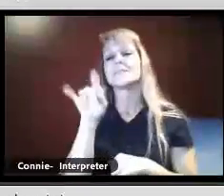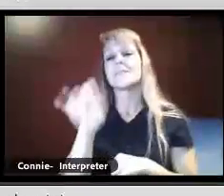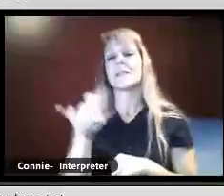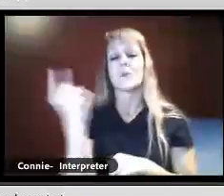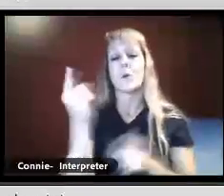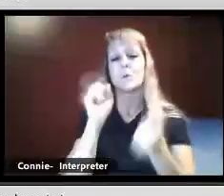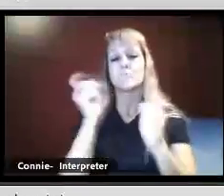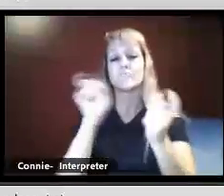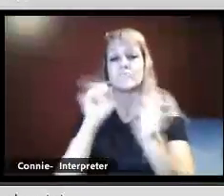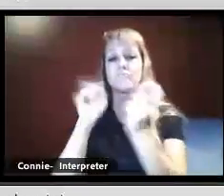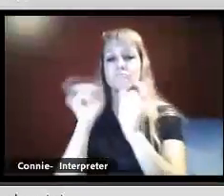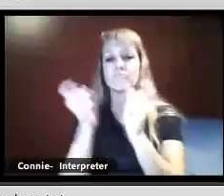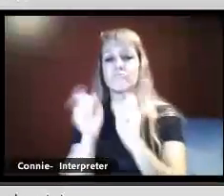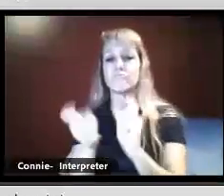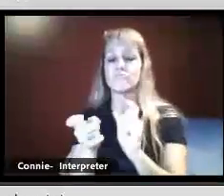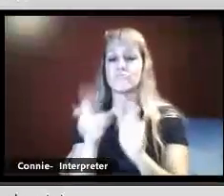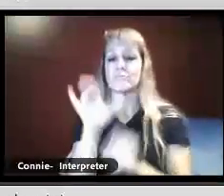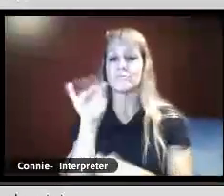giving.